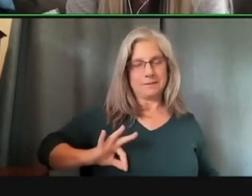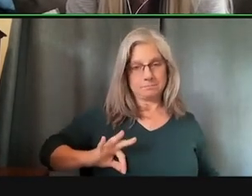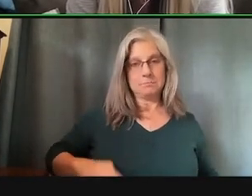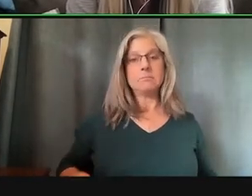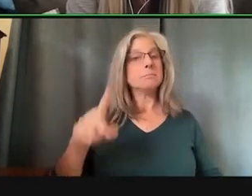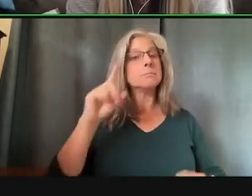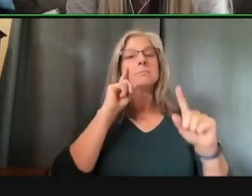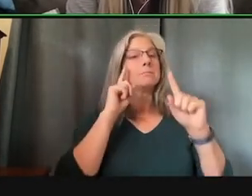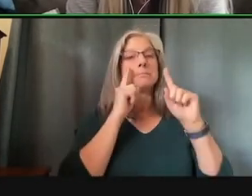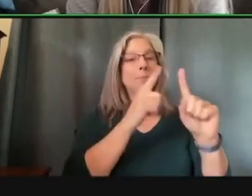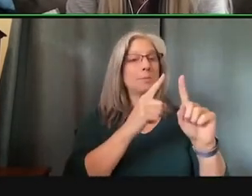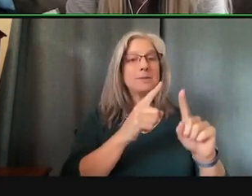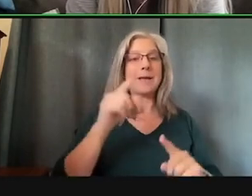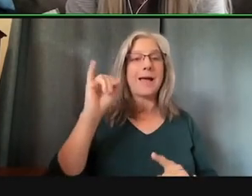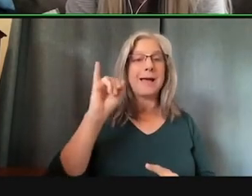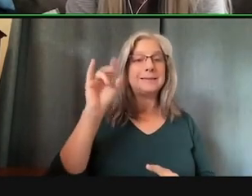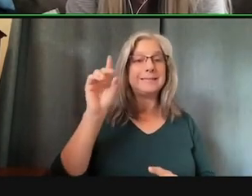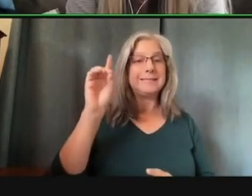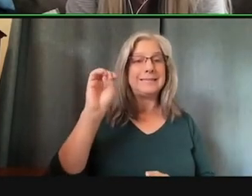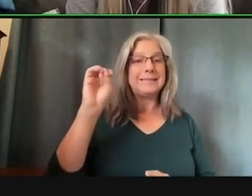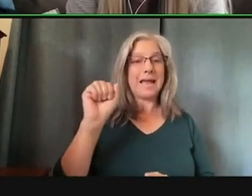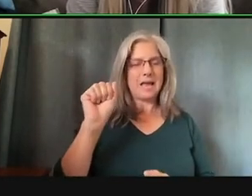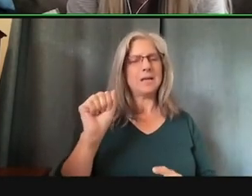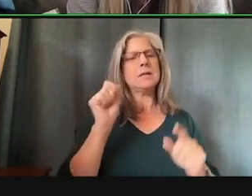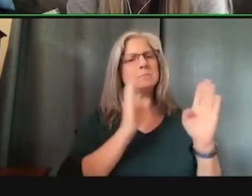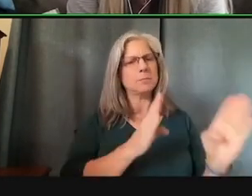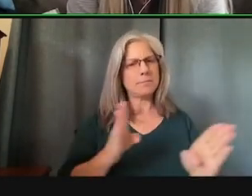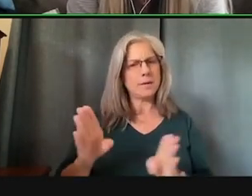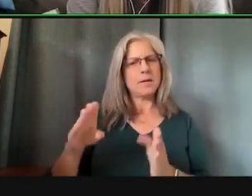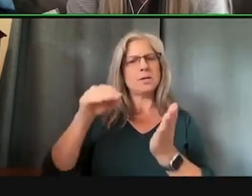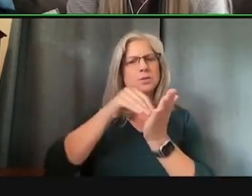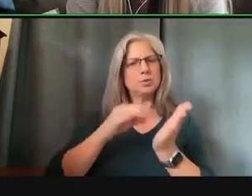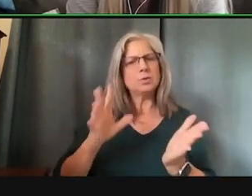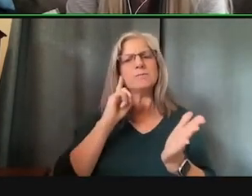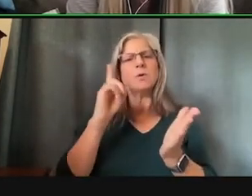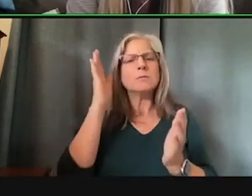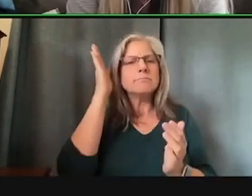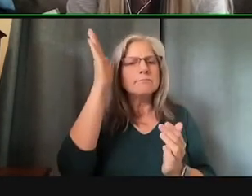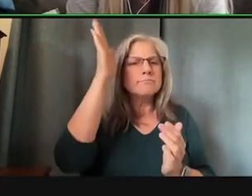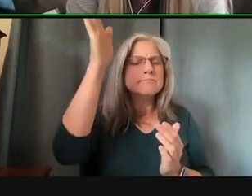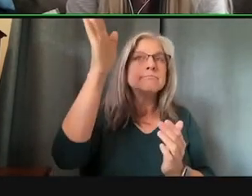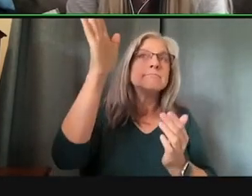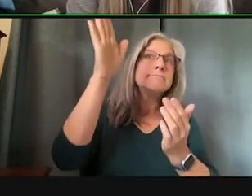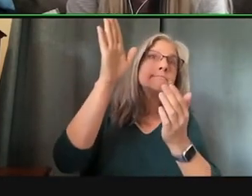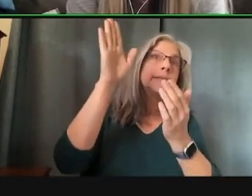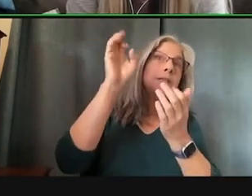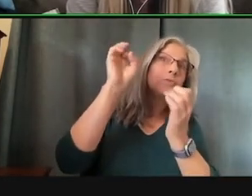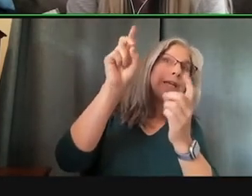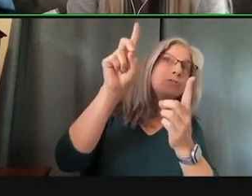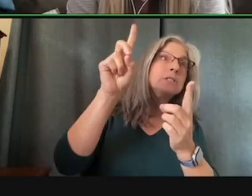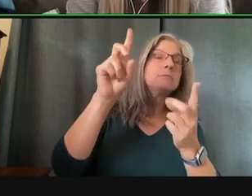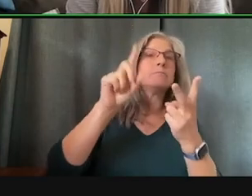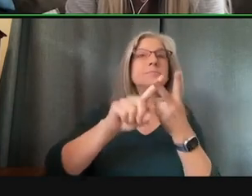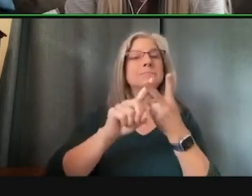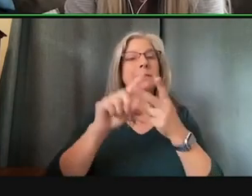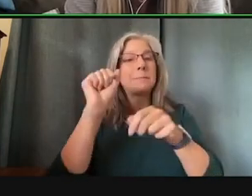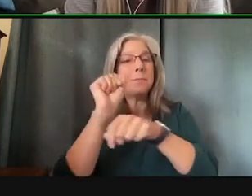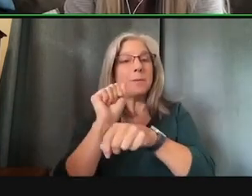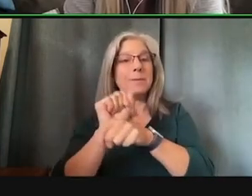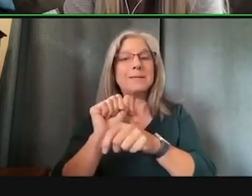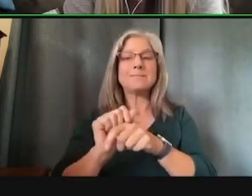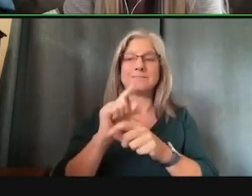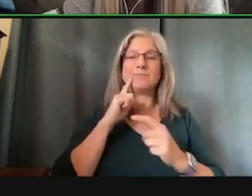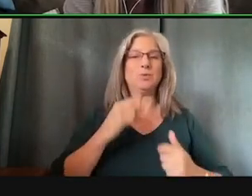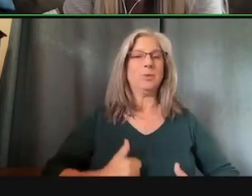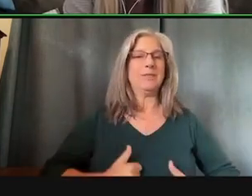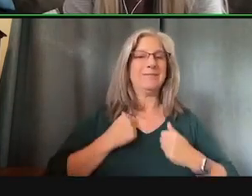purpose of IDEA is to prepare students for further education, employment, and independent living. And